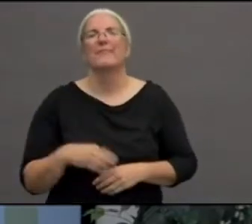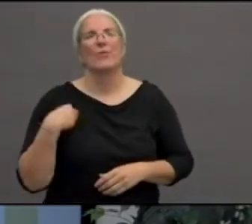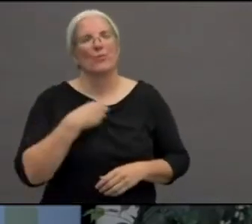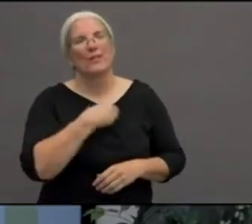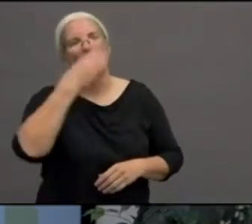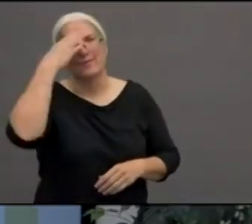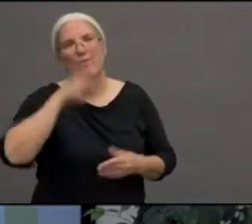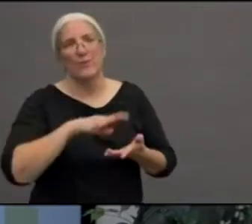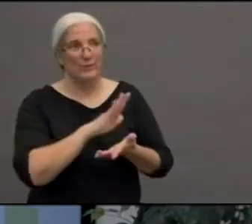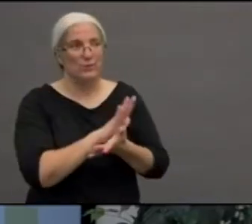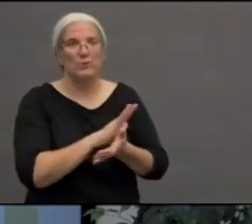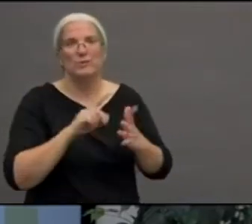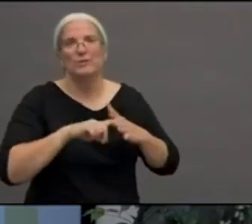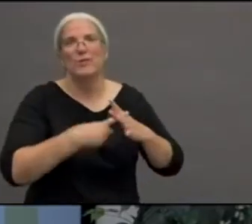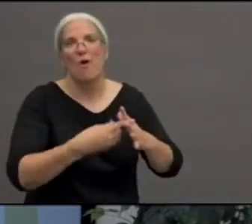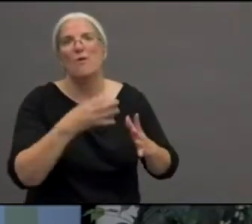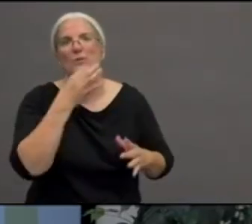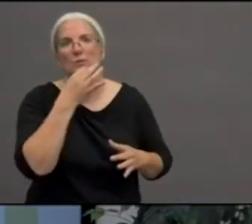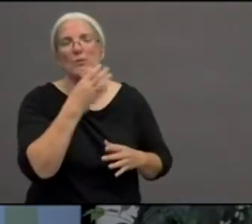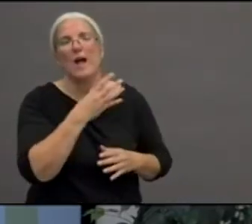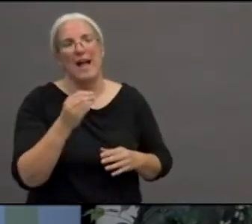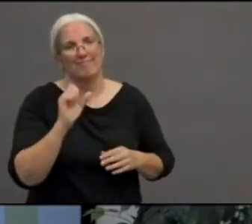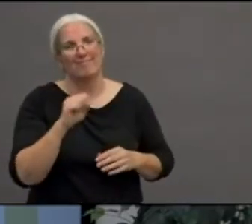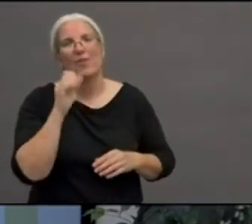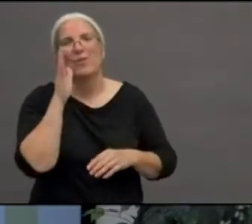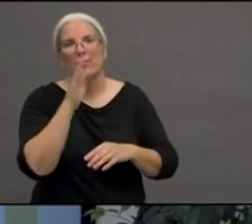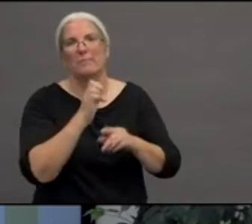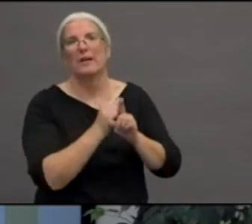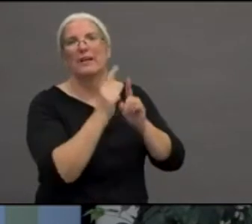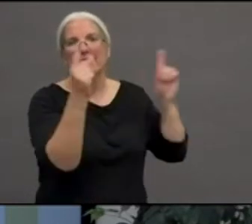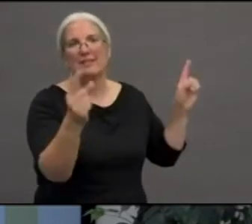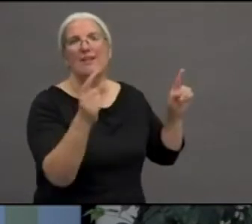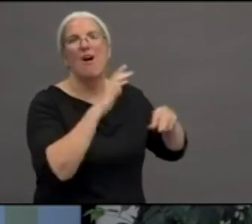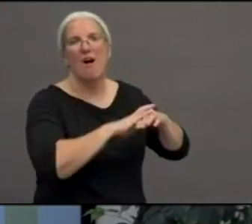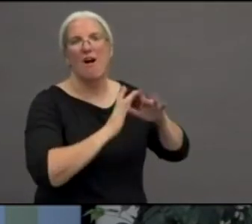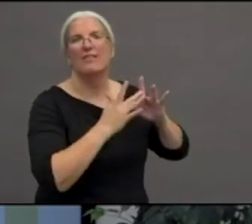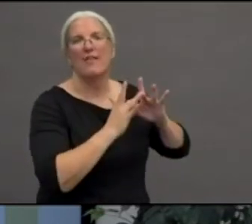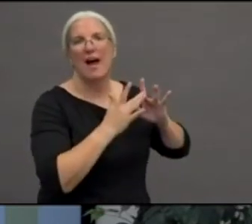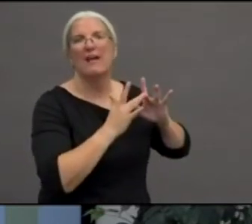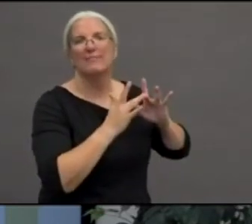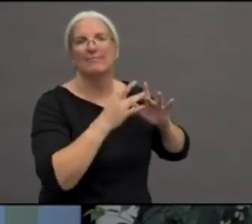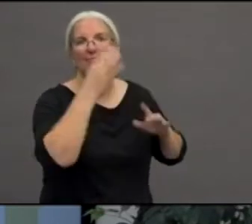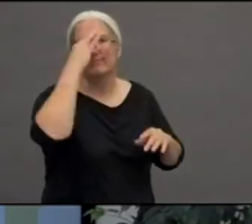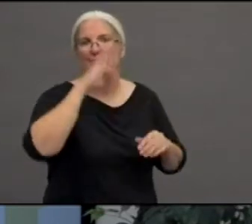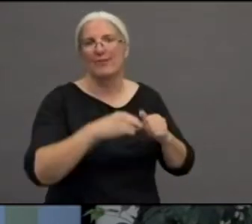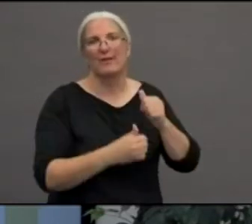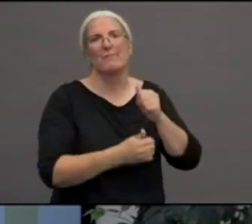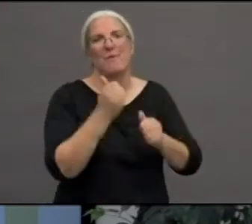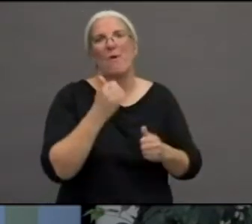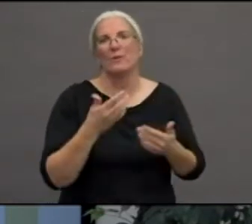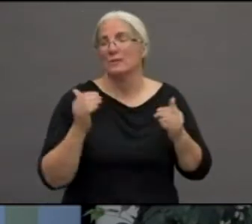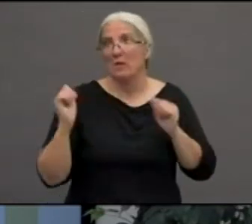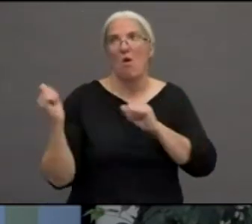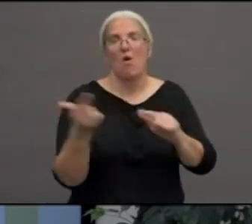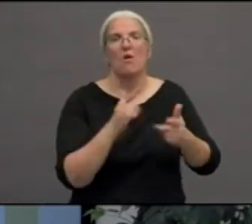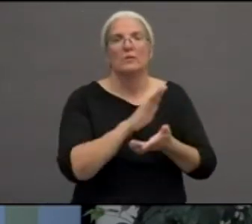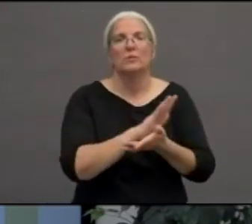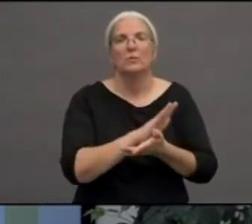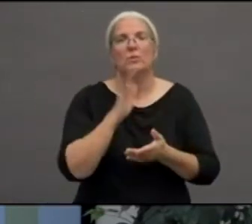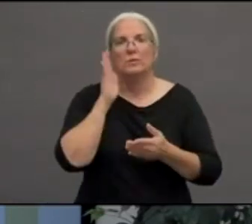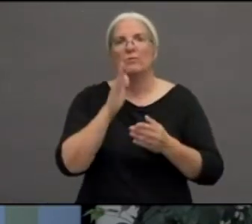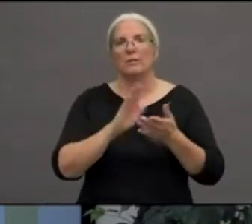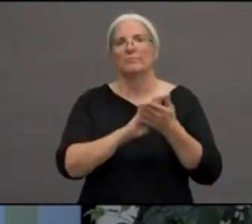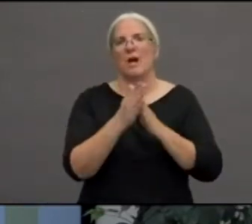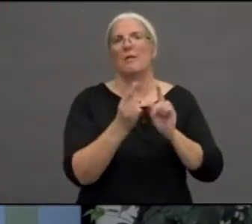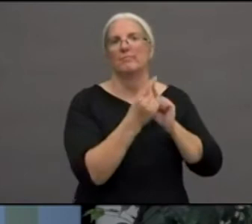be online. Most of our schools, if not all, will be online teaching. And so this